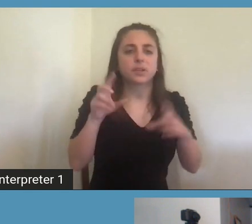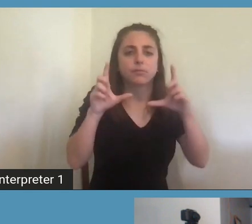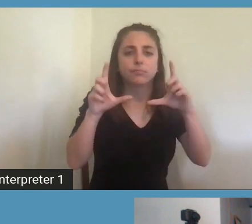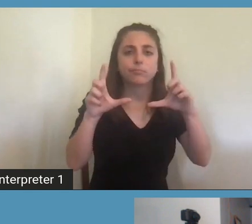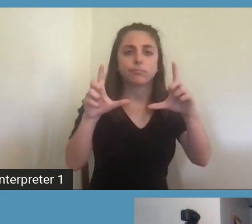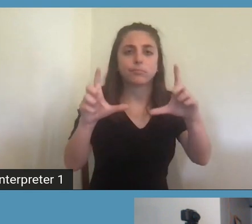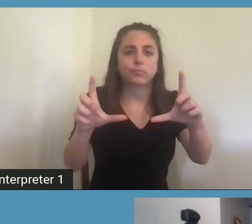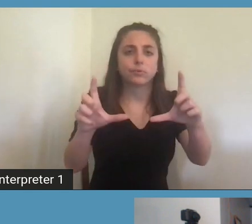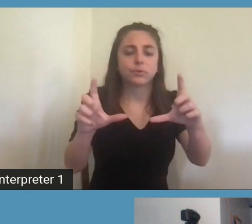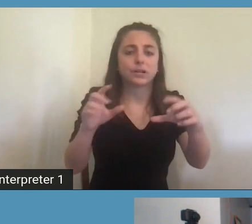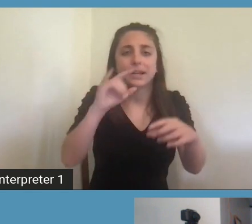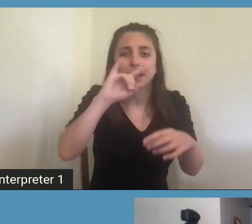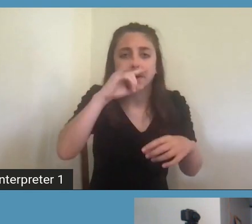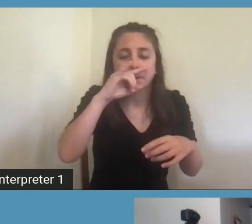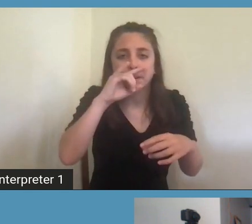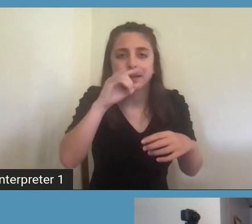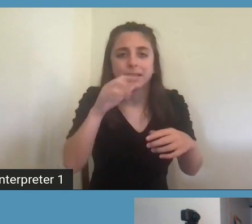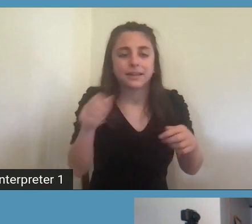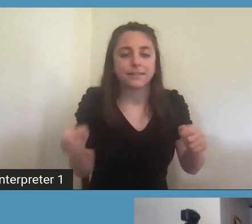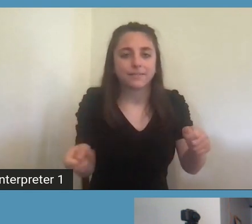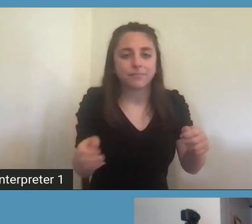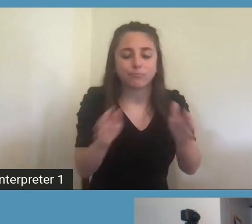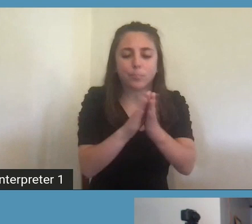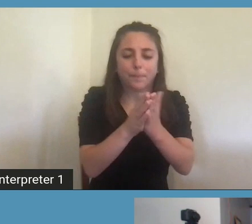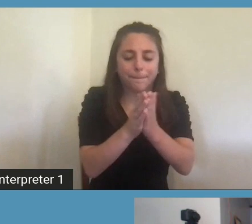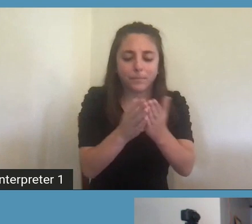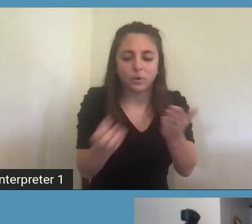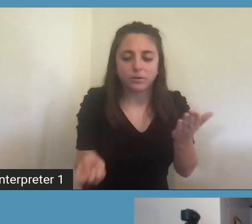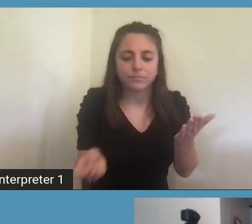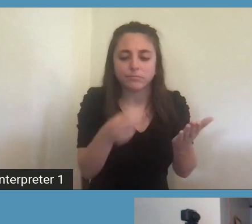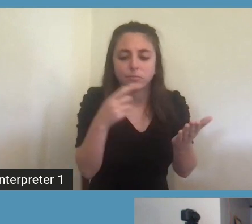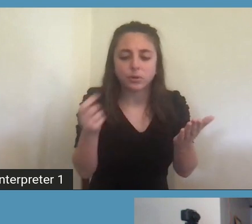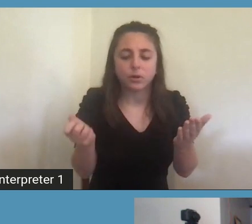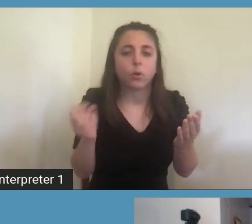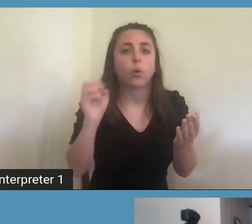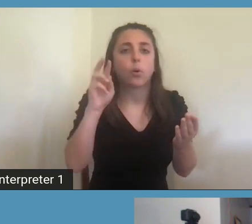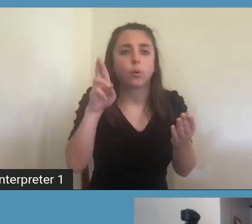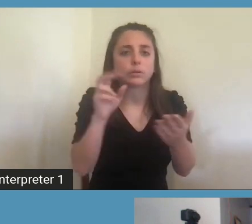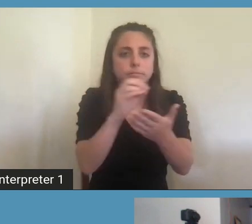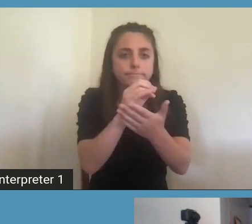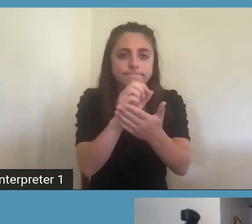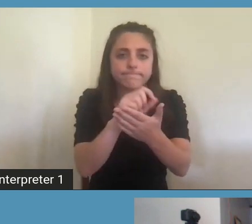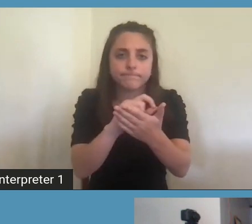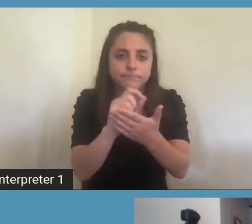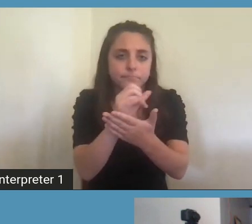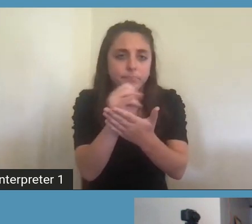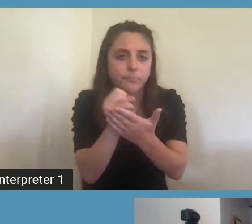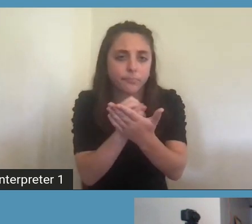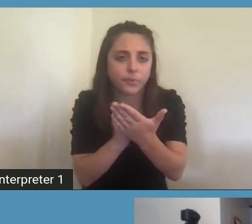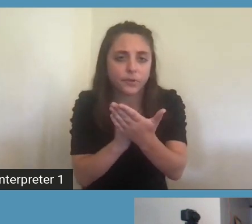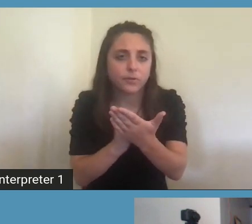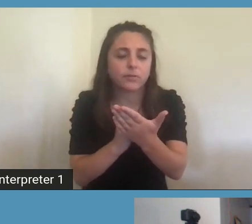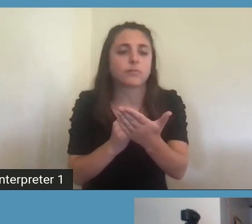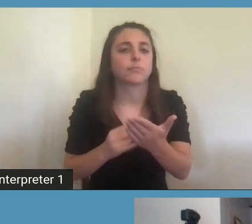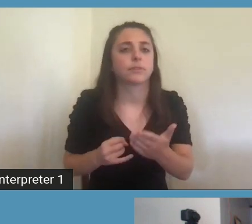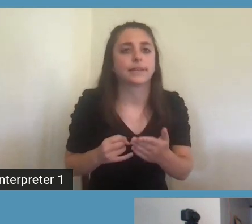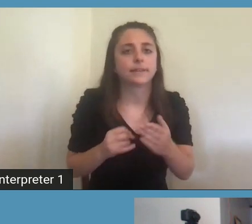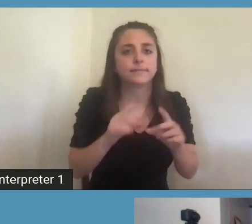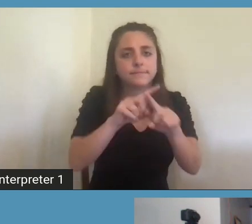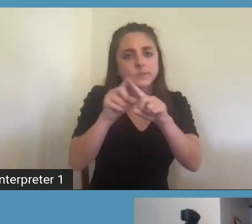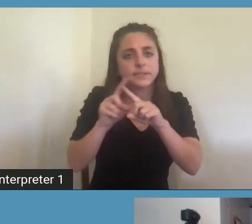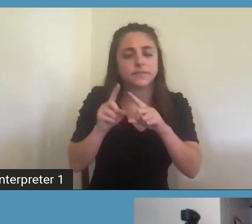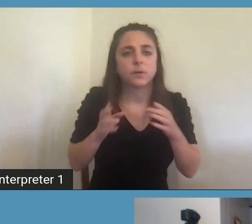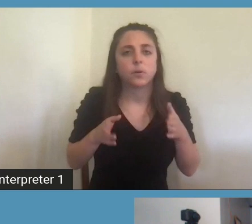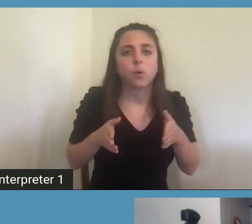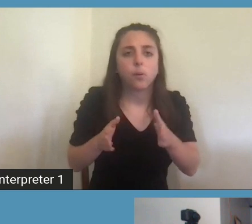close-up, get a close-up of somebody, doing a drawing, or, glue sticking something, a collage. There's ways that